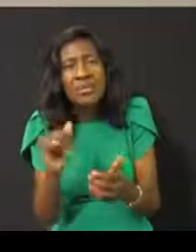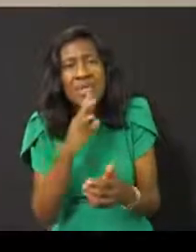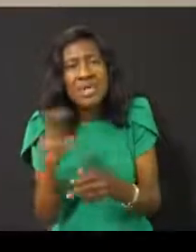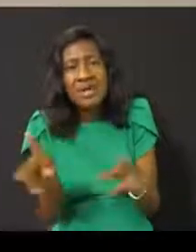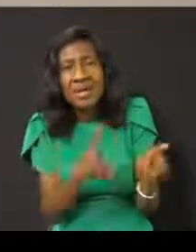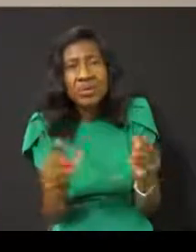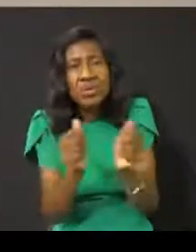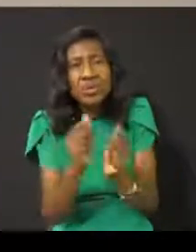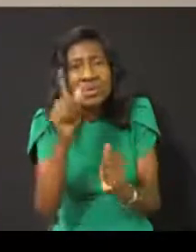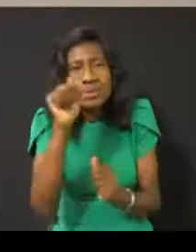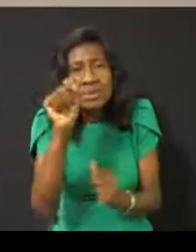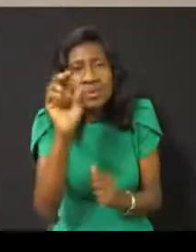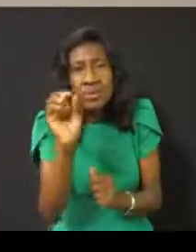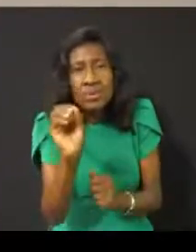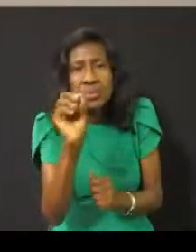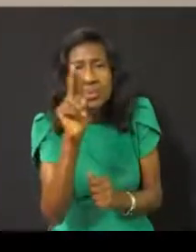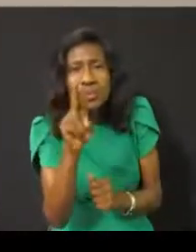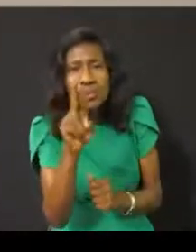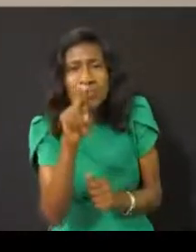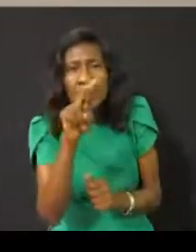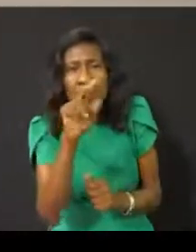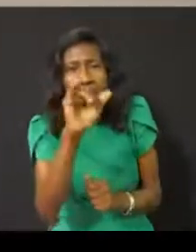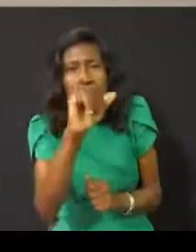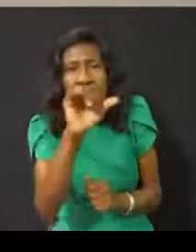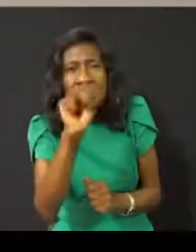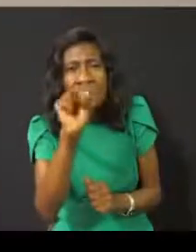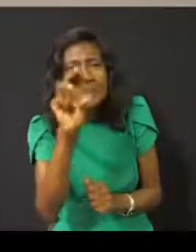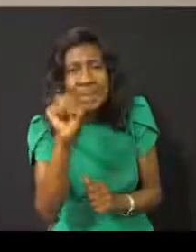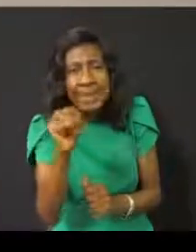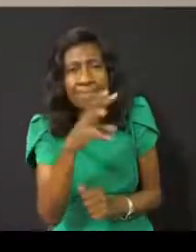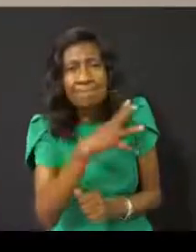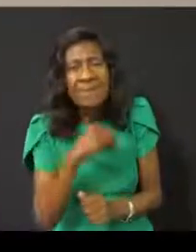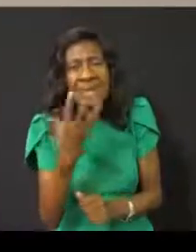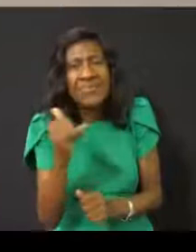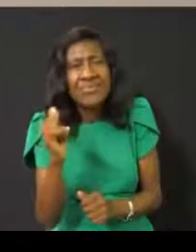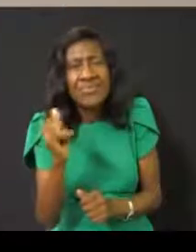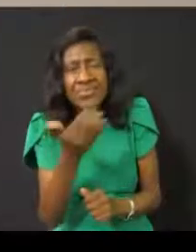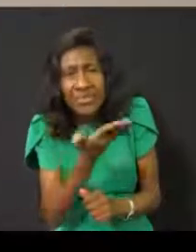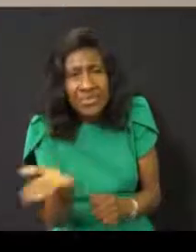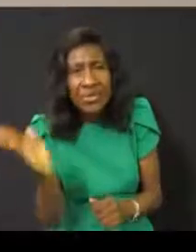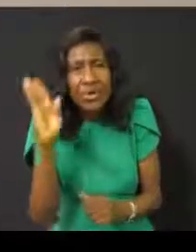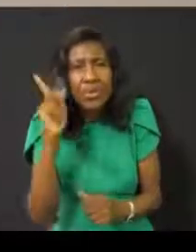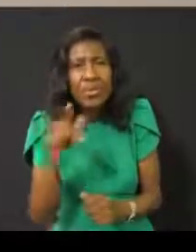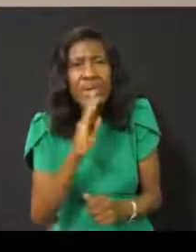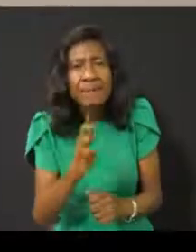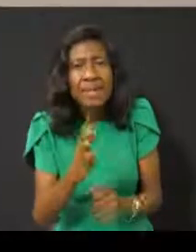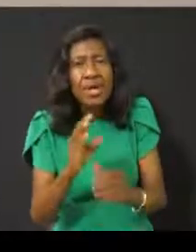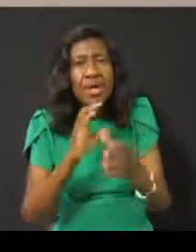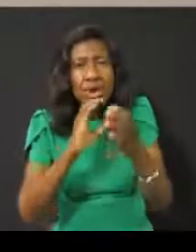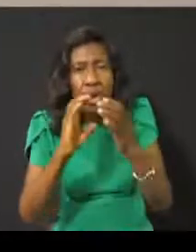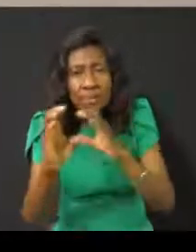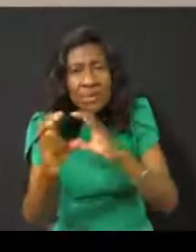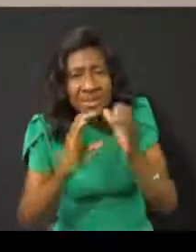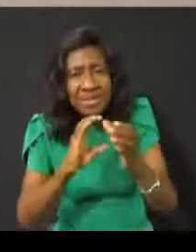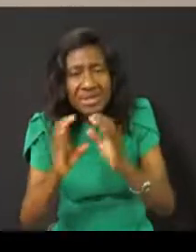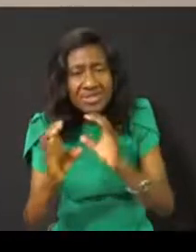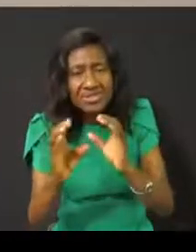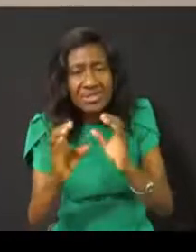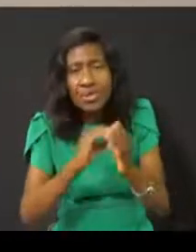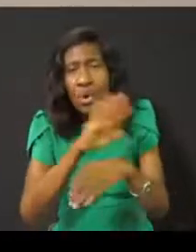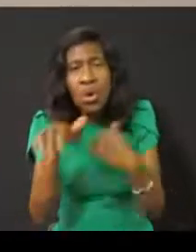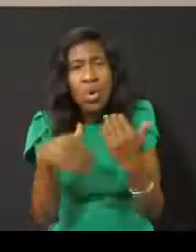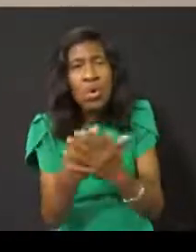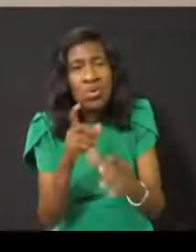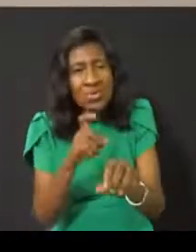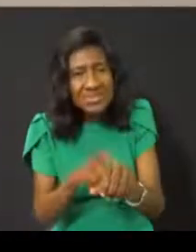stakeholders to achieve that sort of thing as well. And there will be an ongoing communication process in the coming days